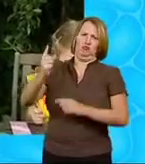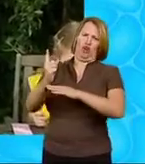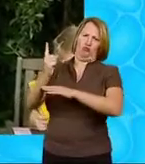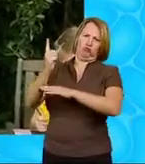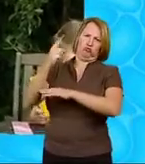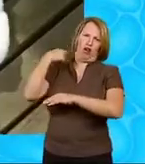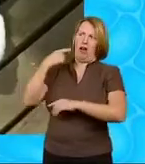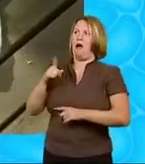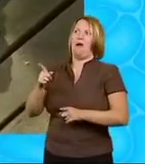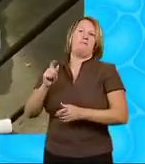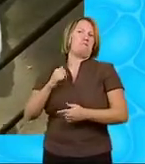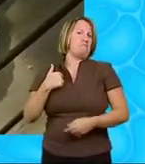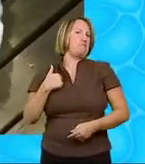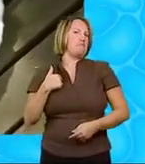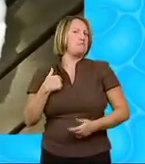Yay! I was right.